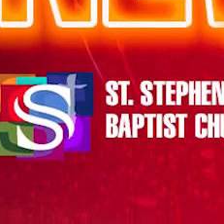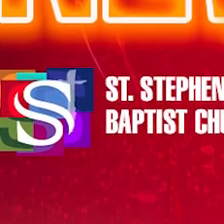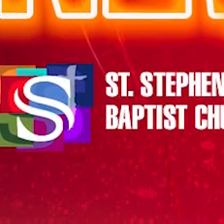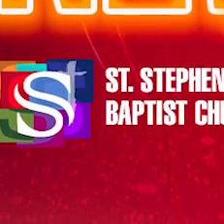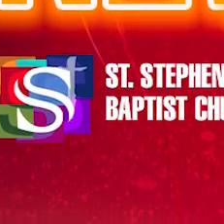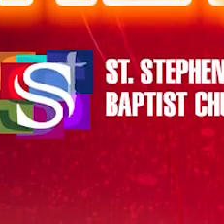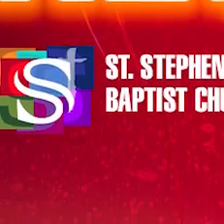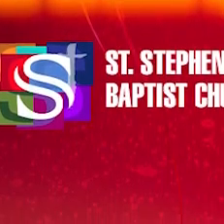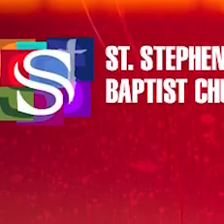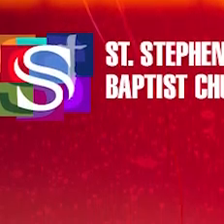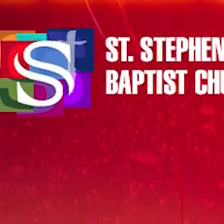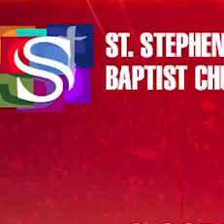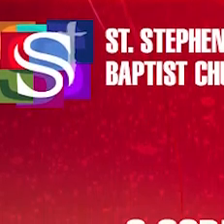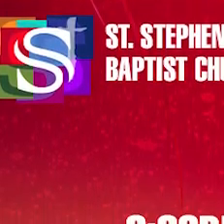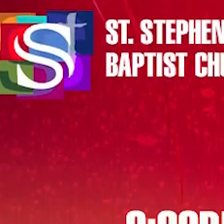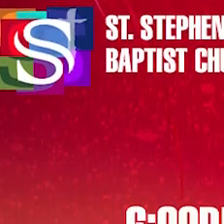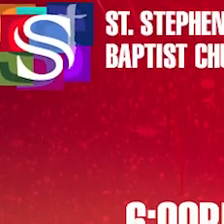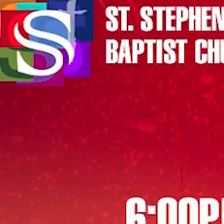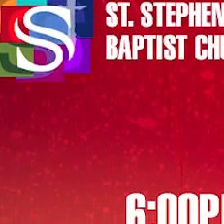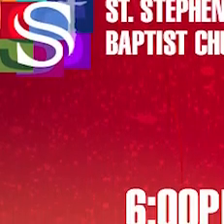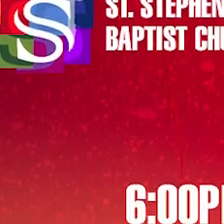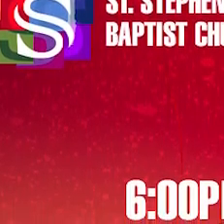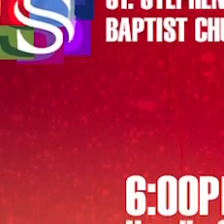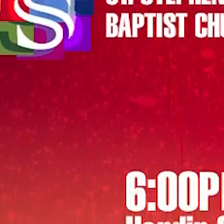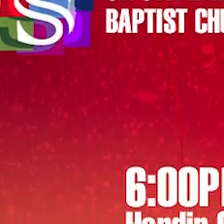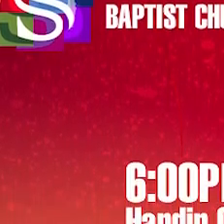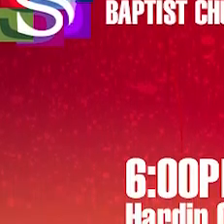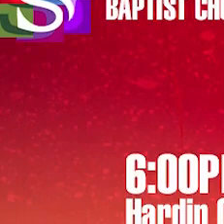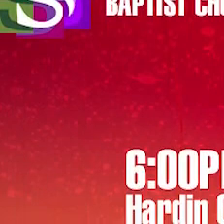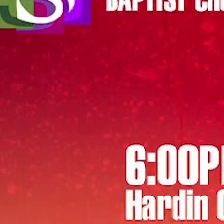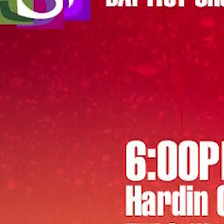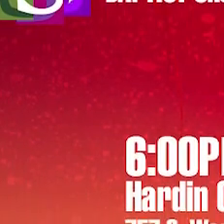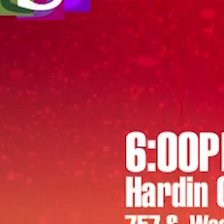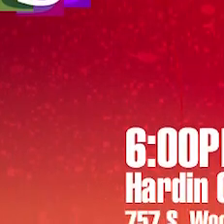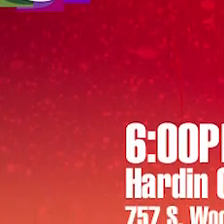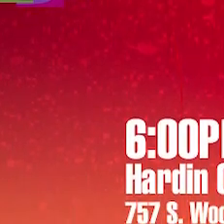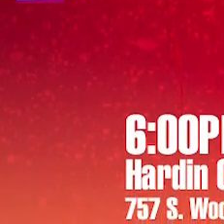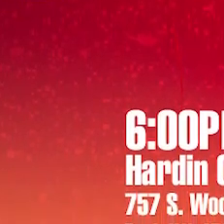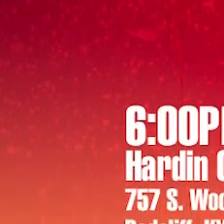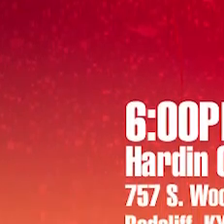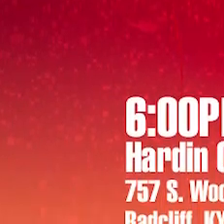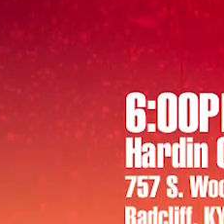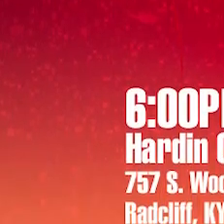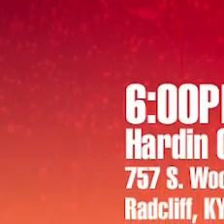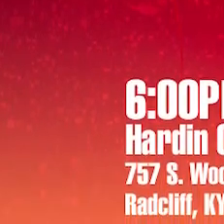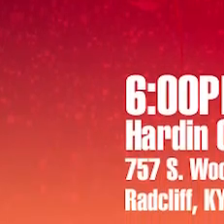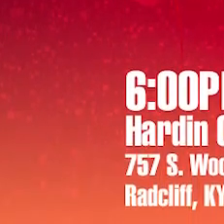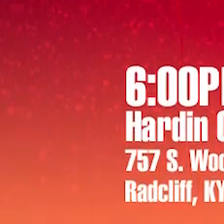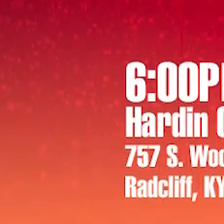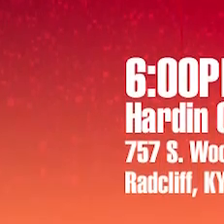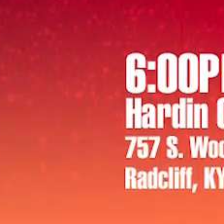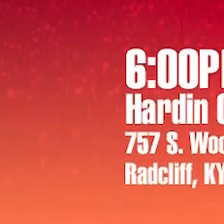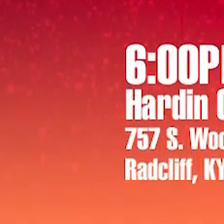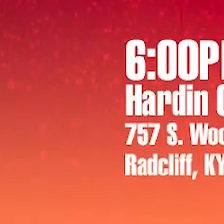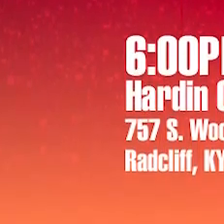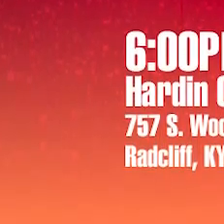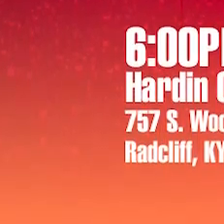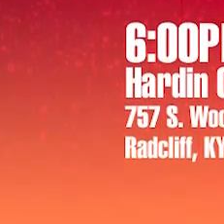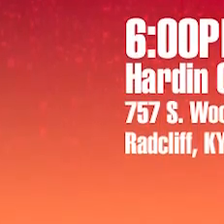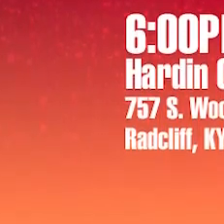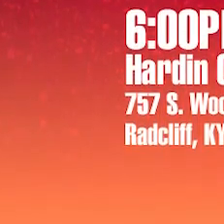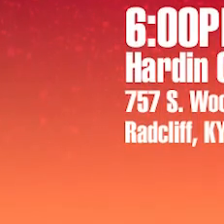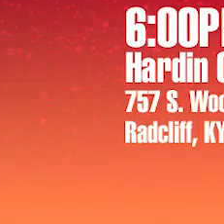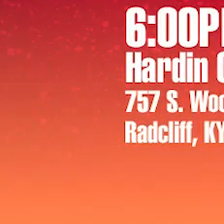online Friday, December the 31st. It's happening at 6 p.m. on the Hardin County campus, at